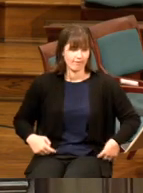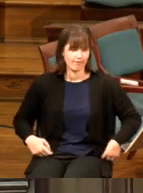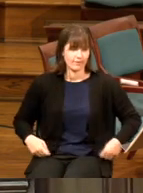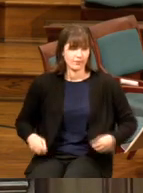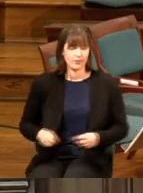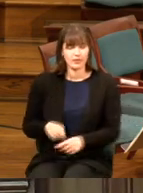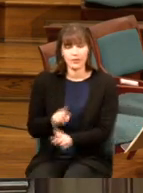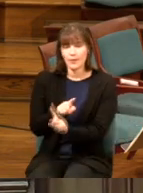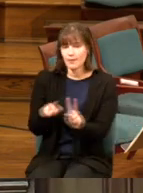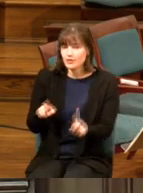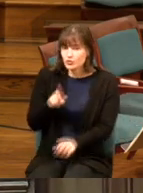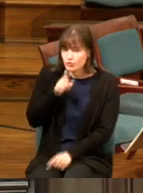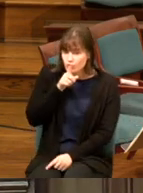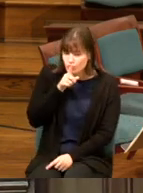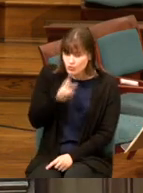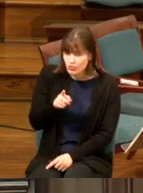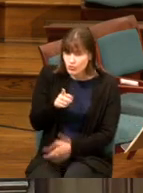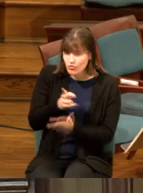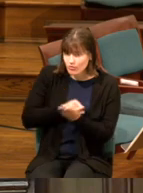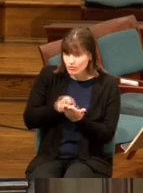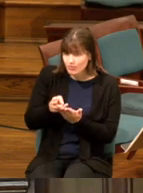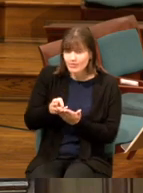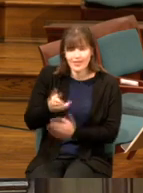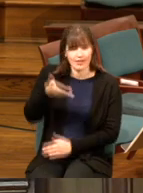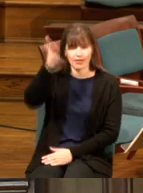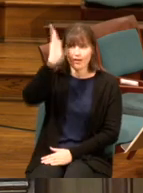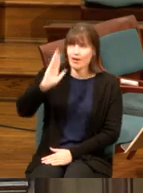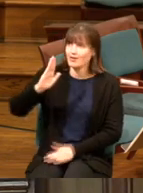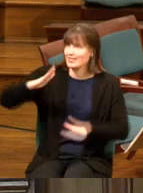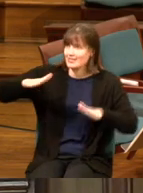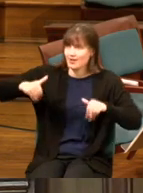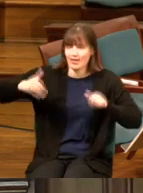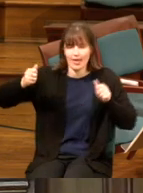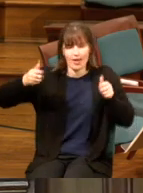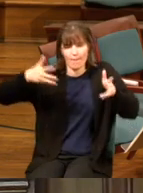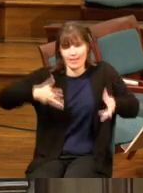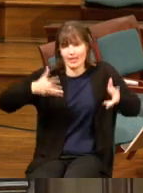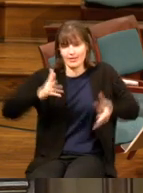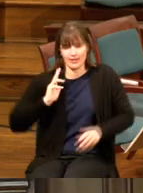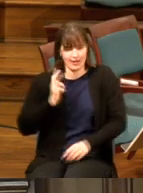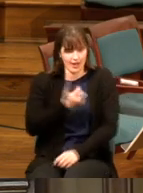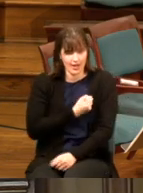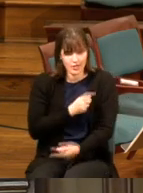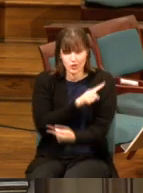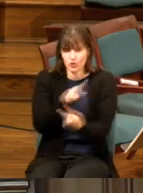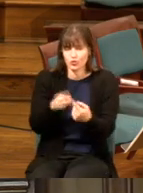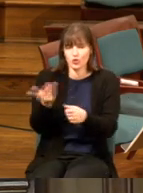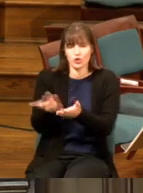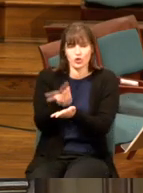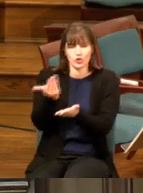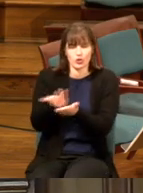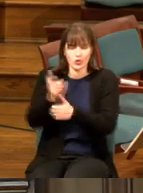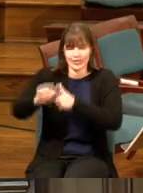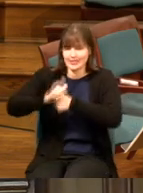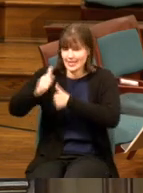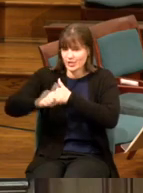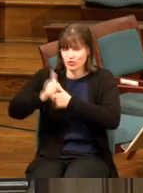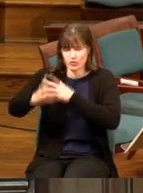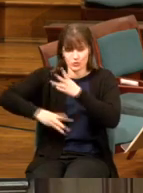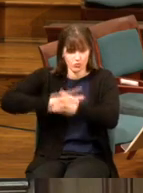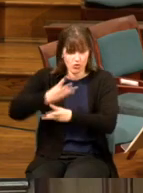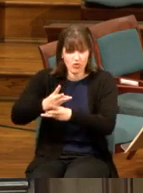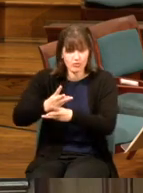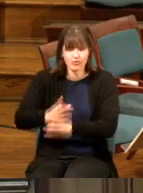truth is that God has not abandoned us to this new and dangerous ground.